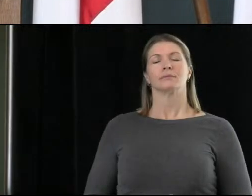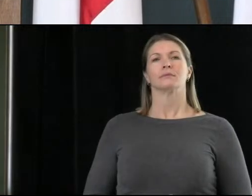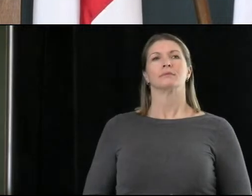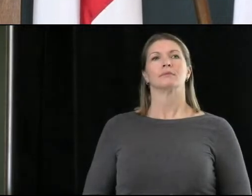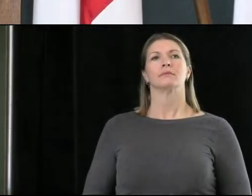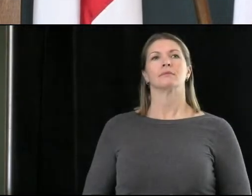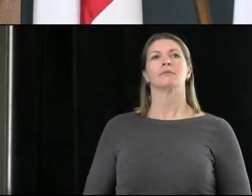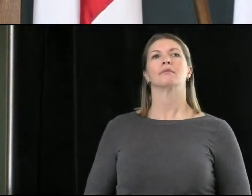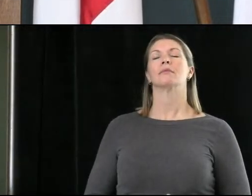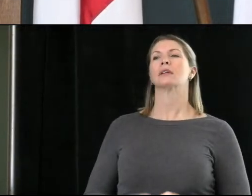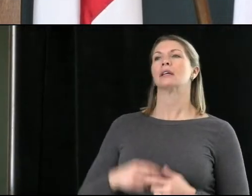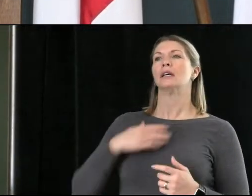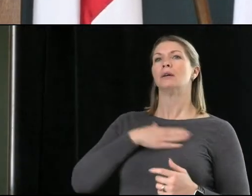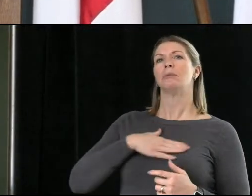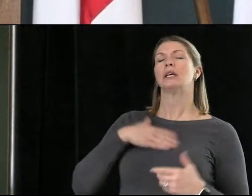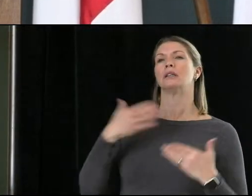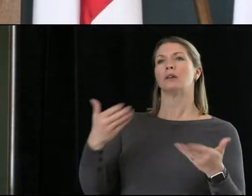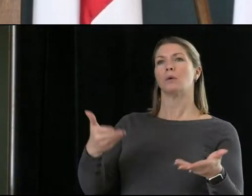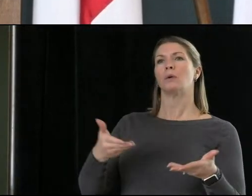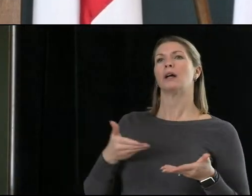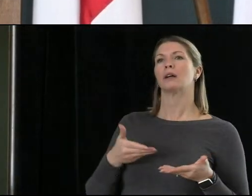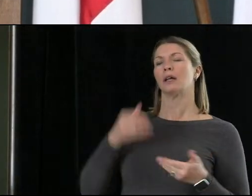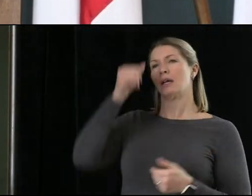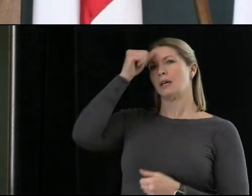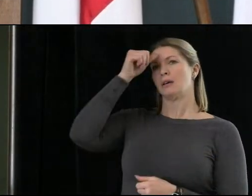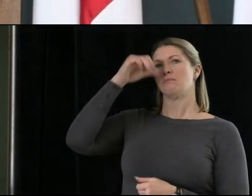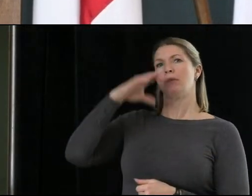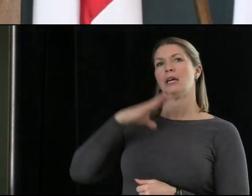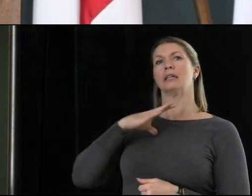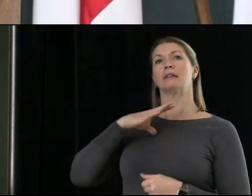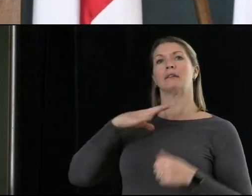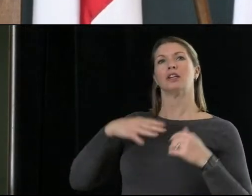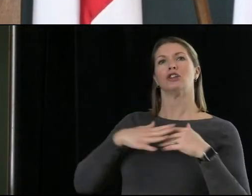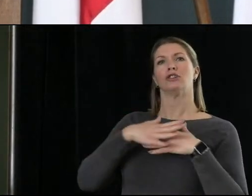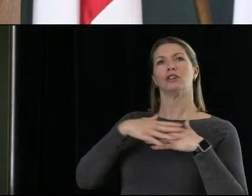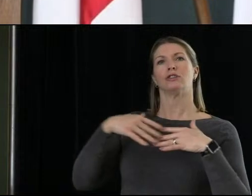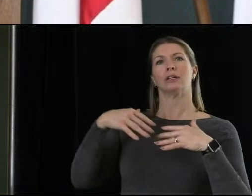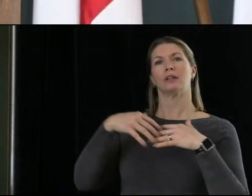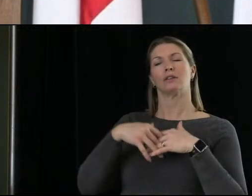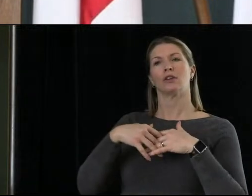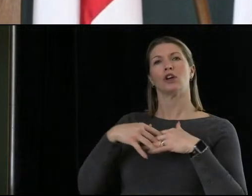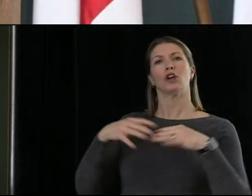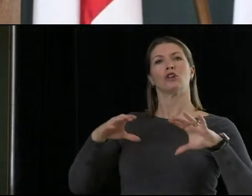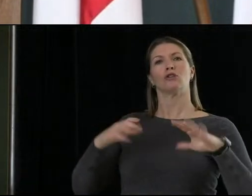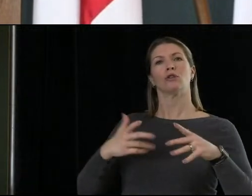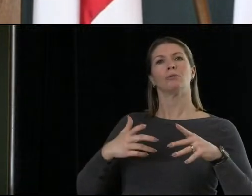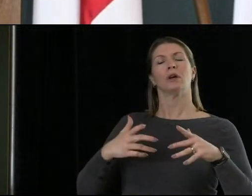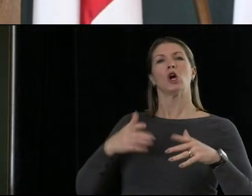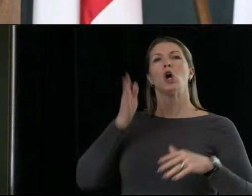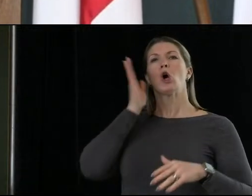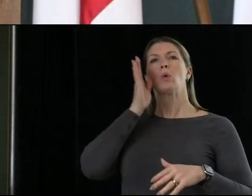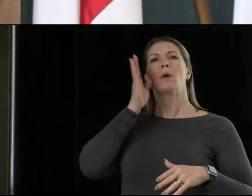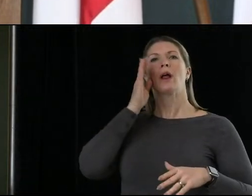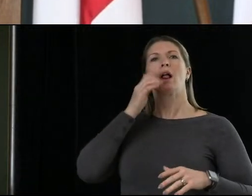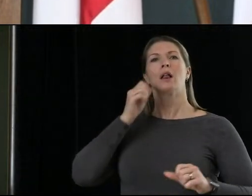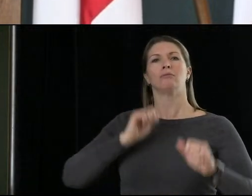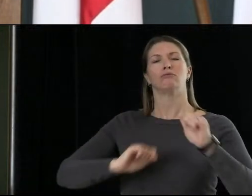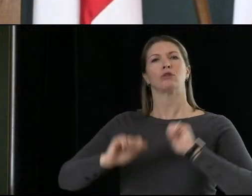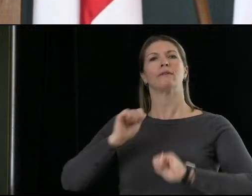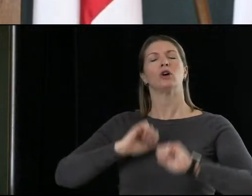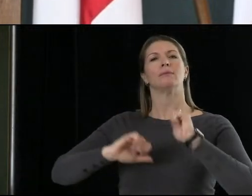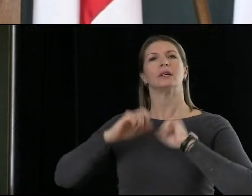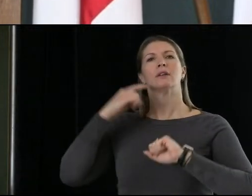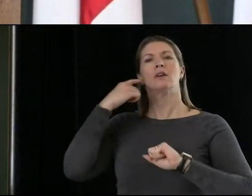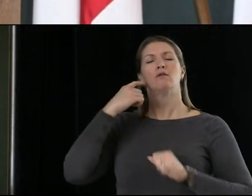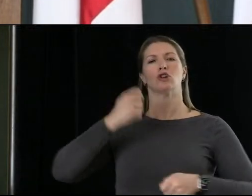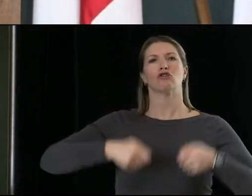the Wabeg Muin Men's Drumming Group to perform Strong Women Song. Wabeg Muin